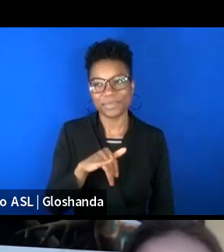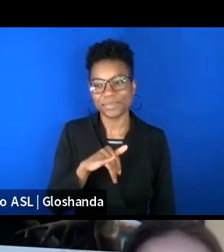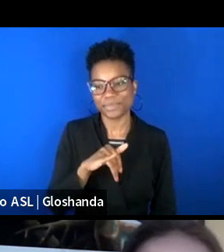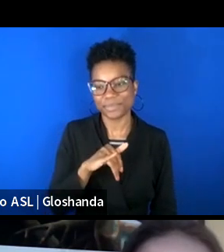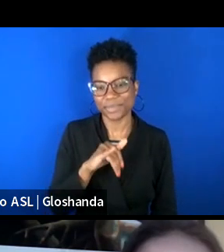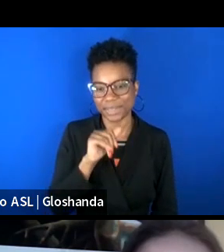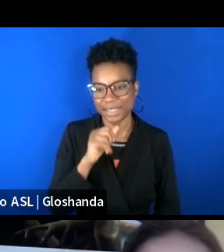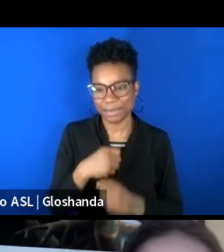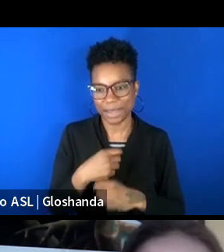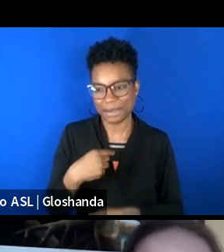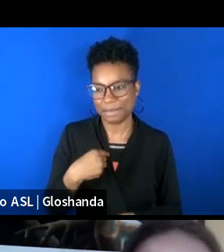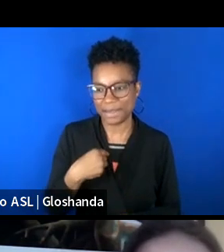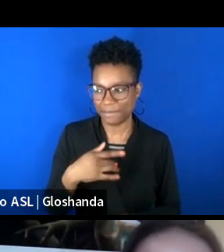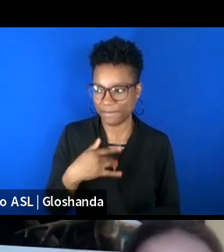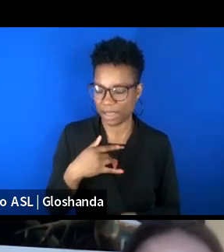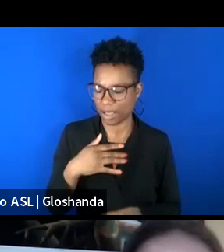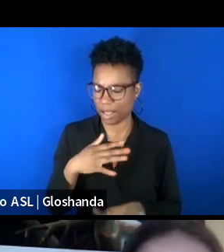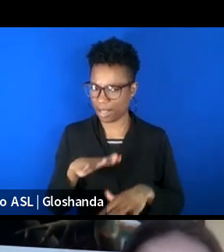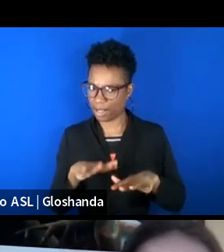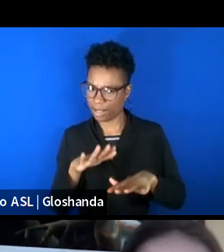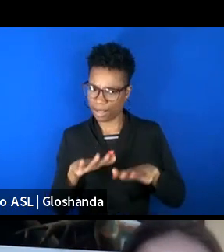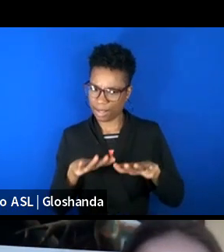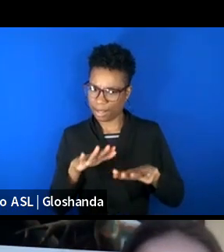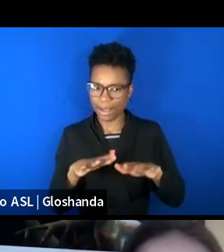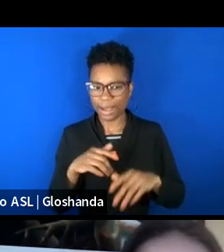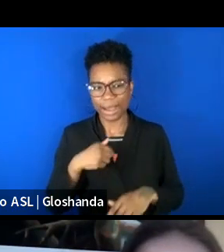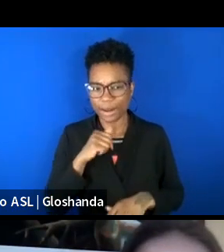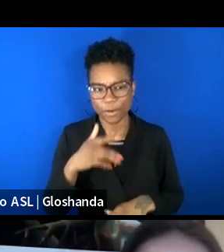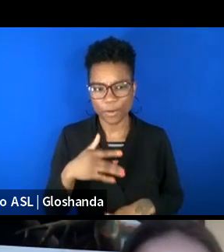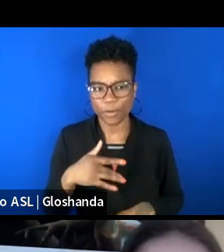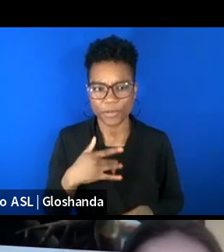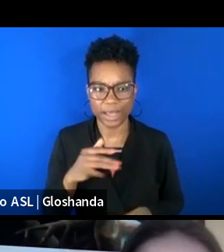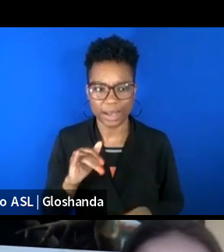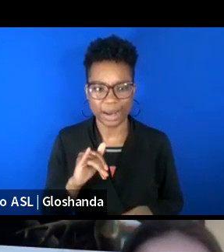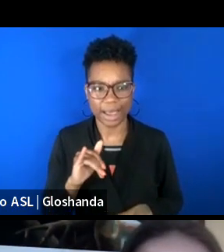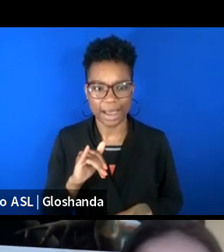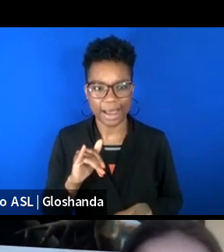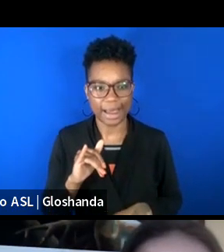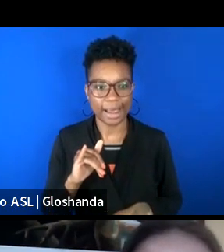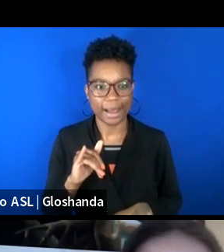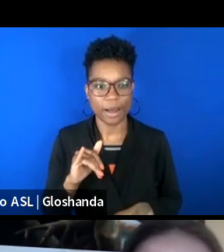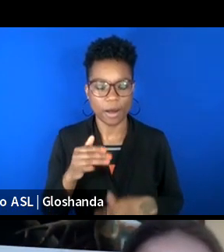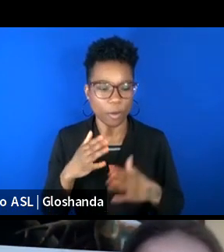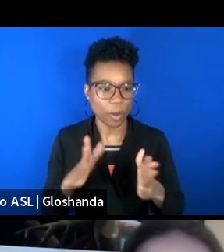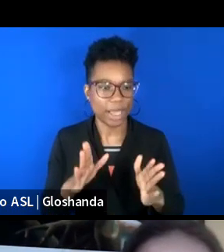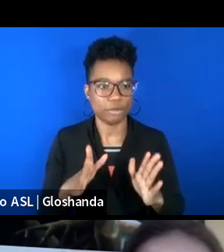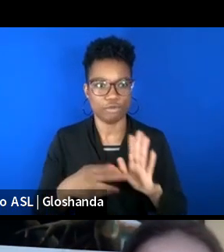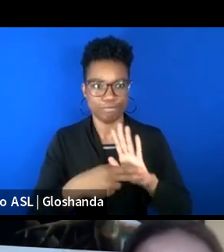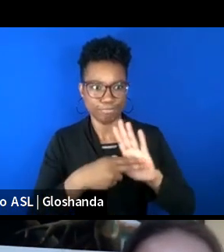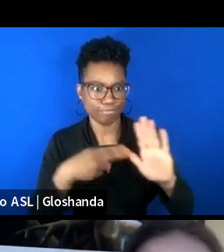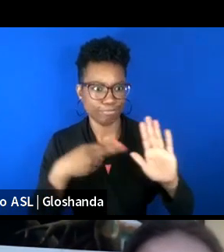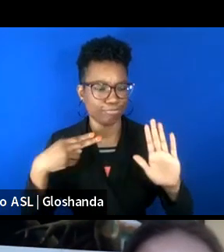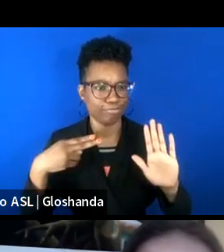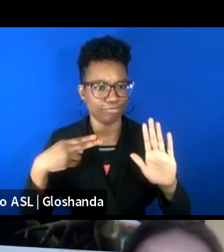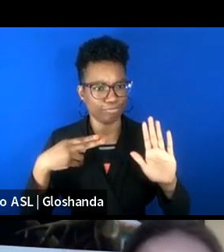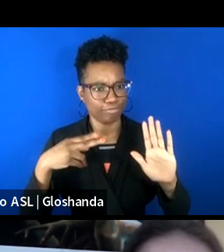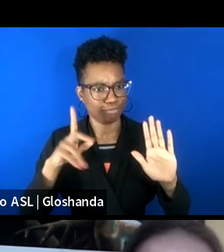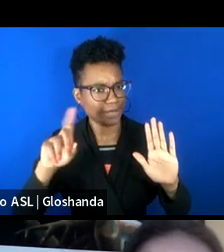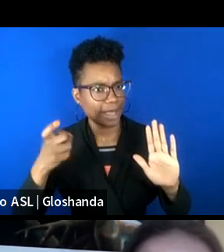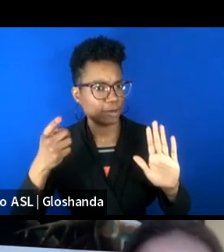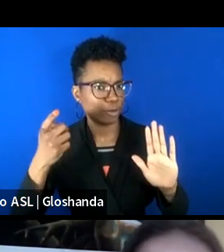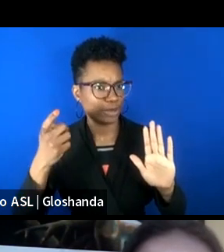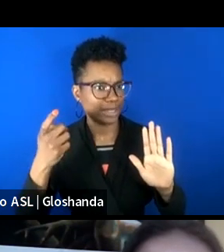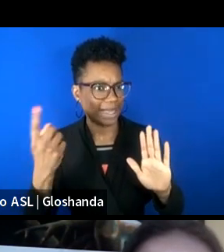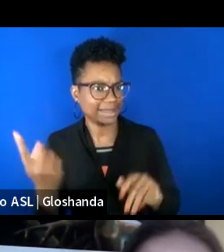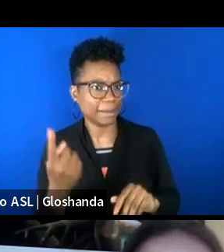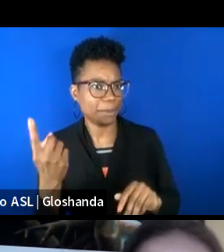that doesn't make me feel uneasy. I'm not like, oh, I don't have a way of pathologizing this or explaining it, therefore I should